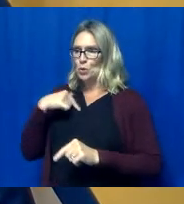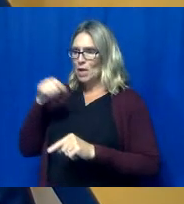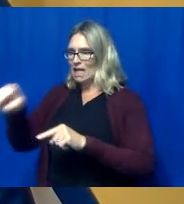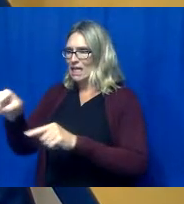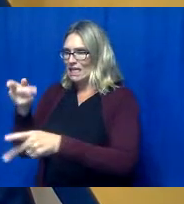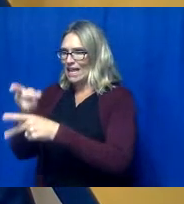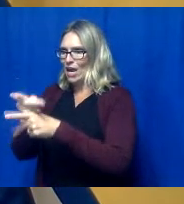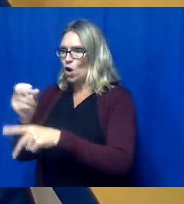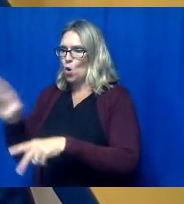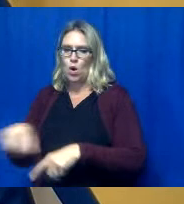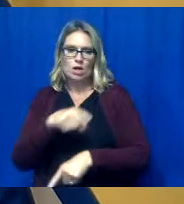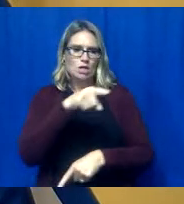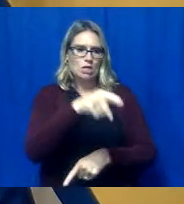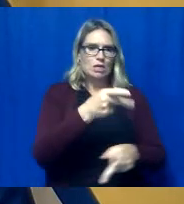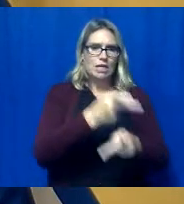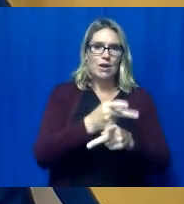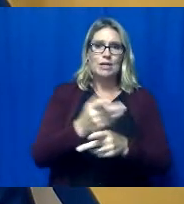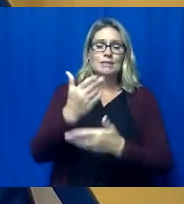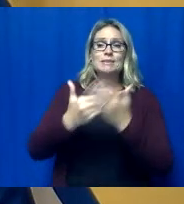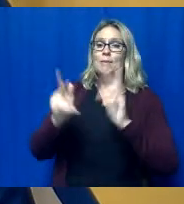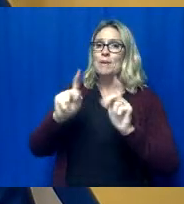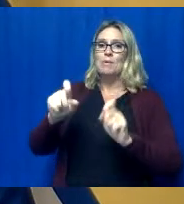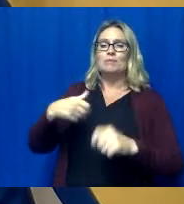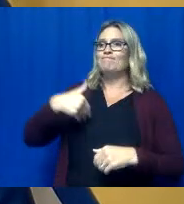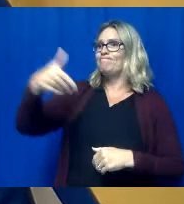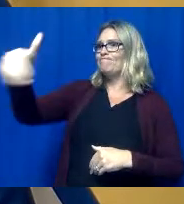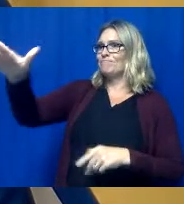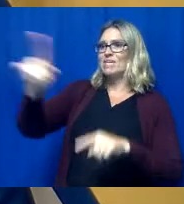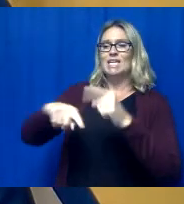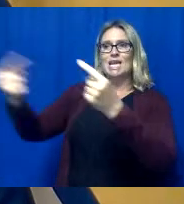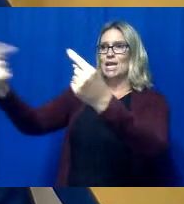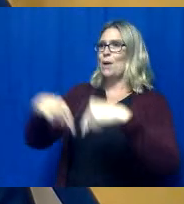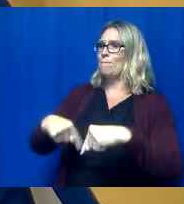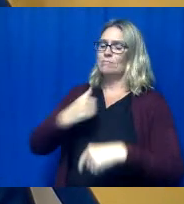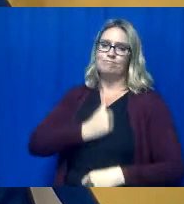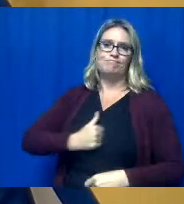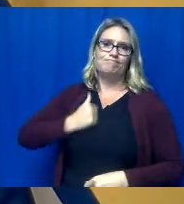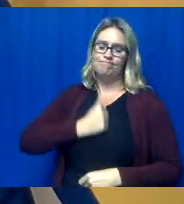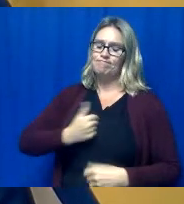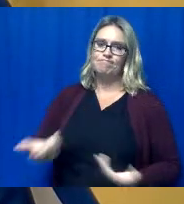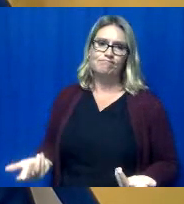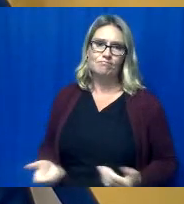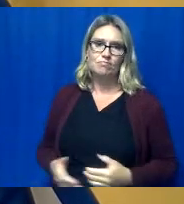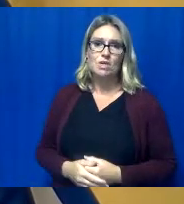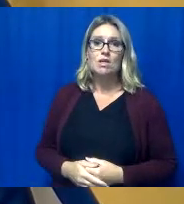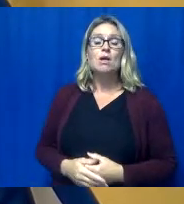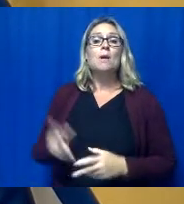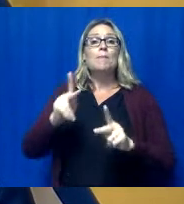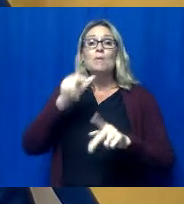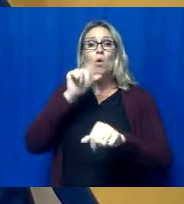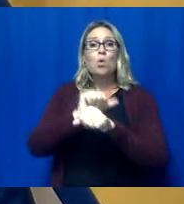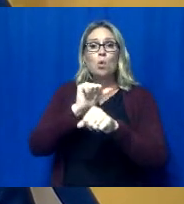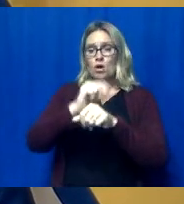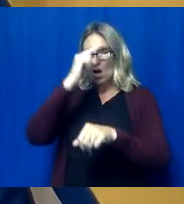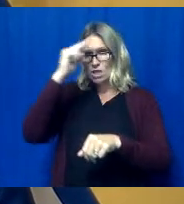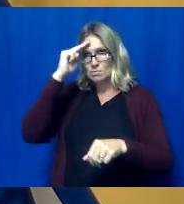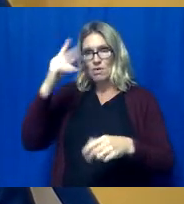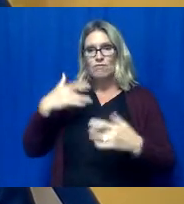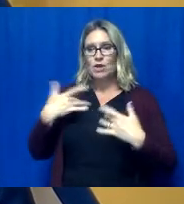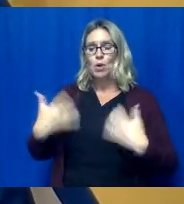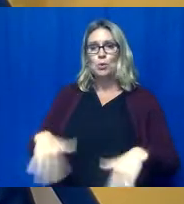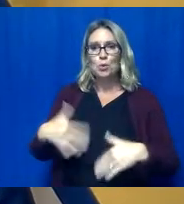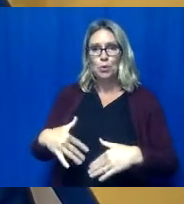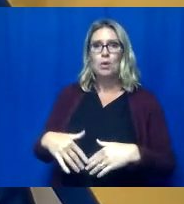some patients could be turned away. Our healthcare workers are already feeling the strain, as are contact